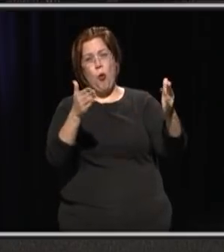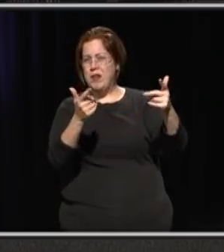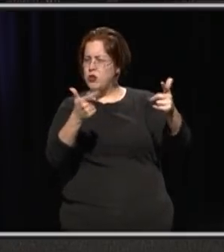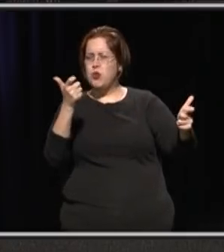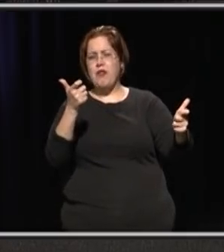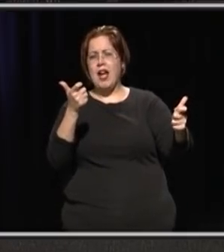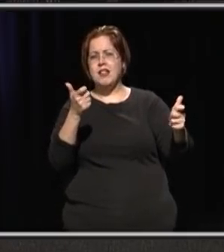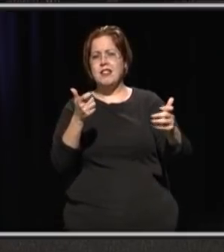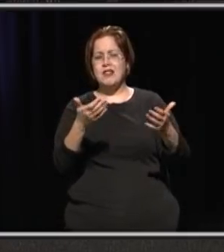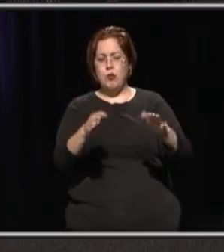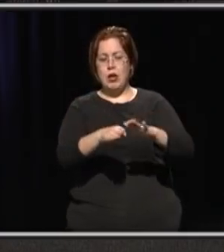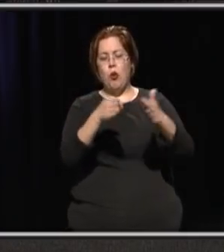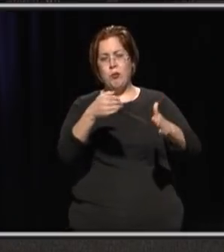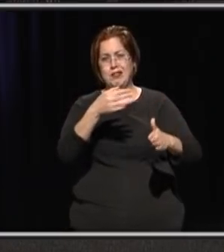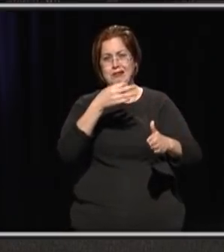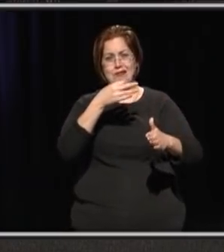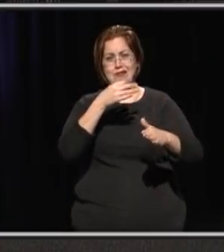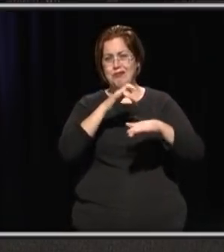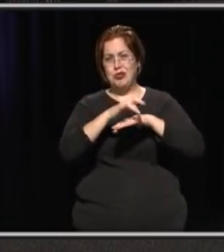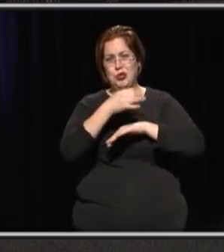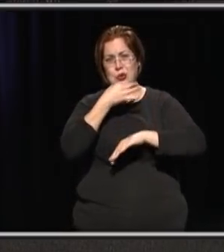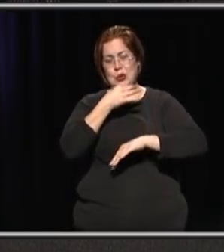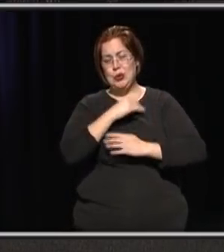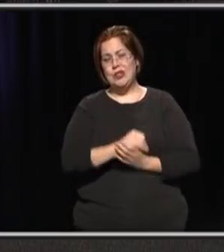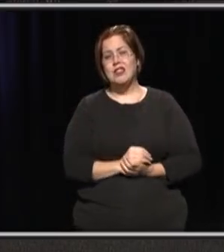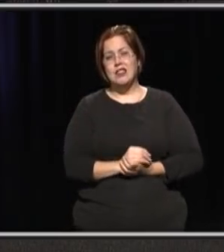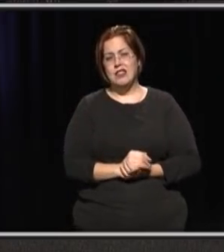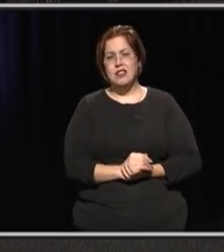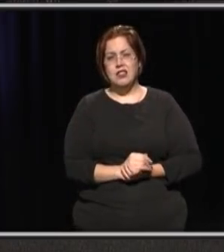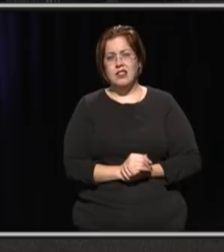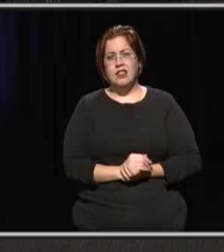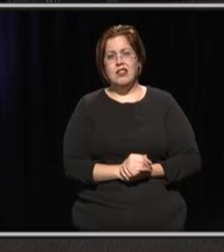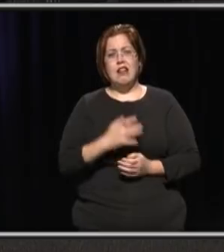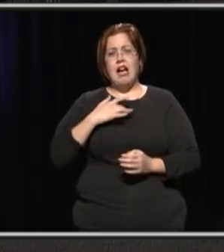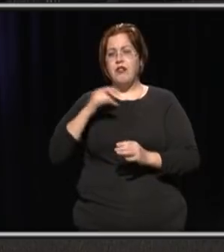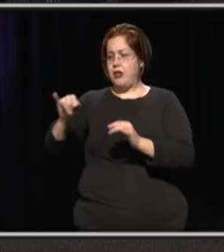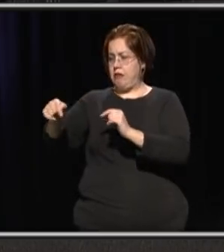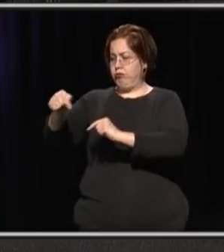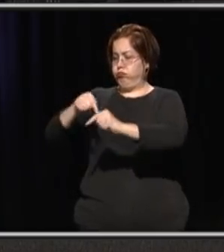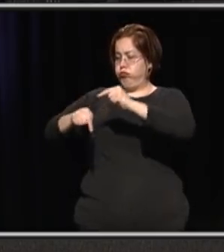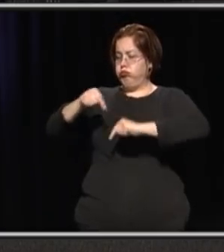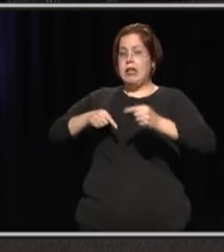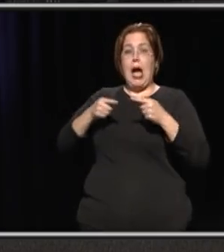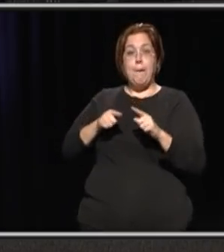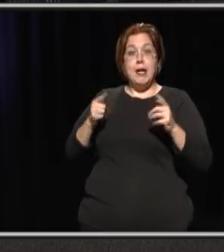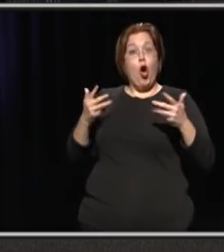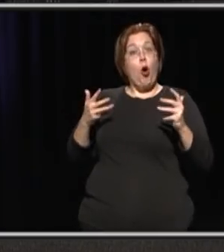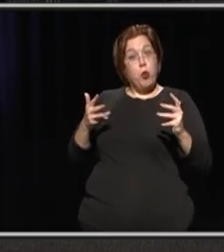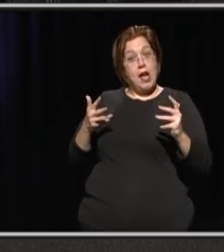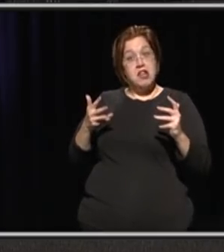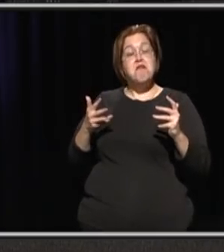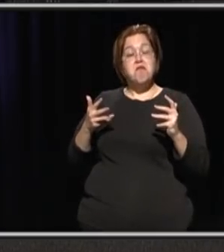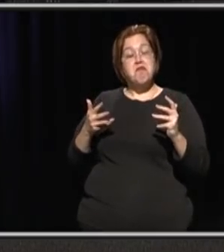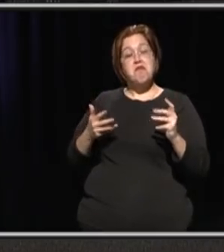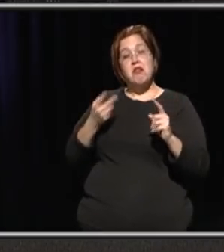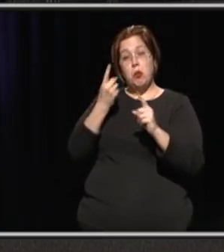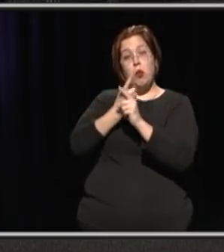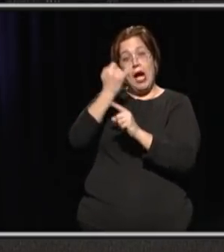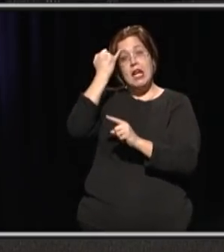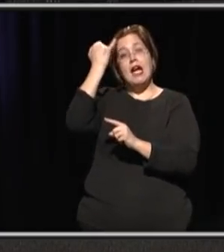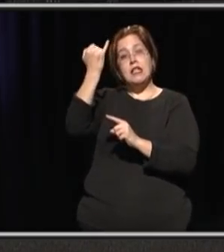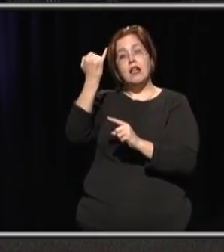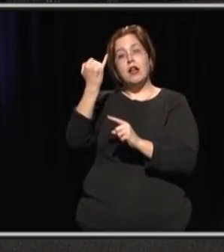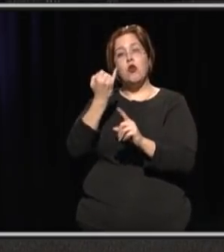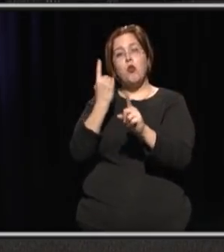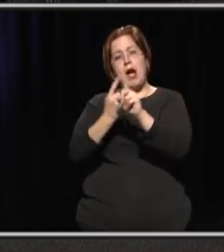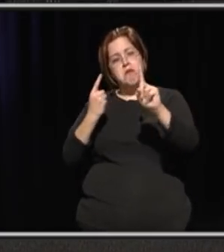and we opened too soon. And so I think the rollback that has been done already was a step in the right direction. I think